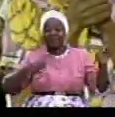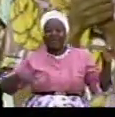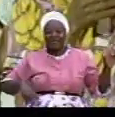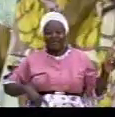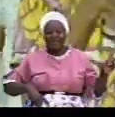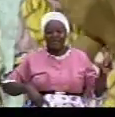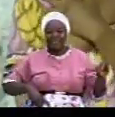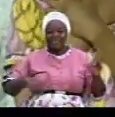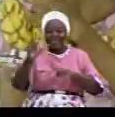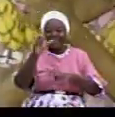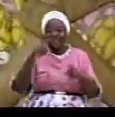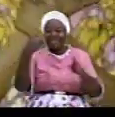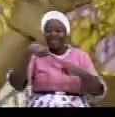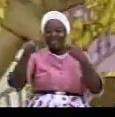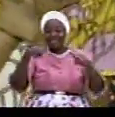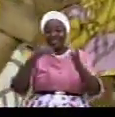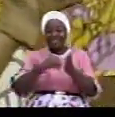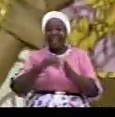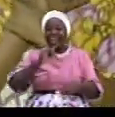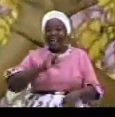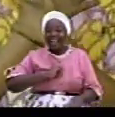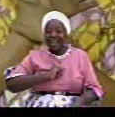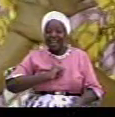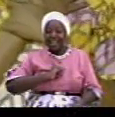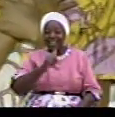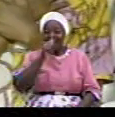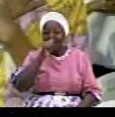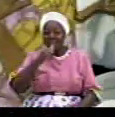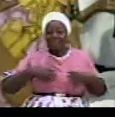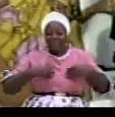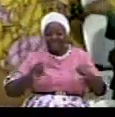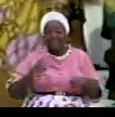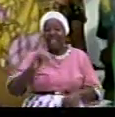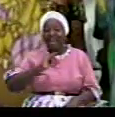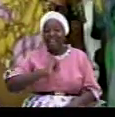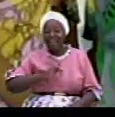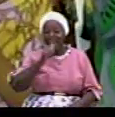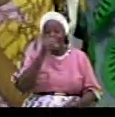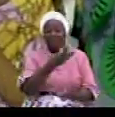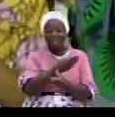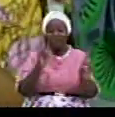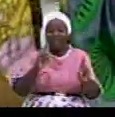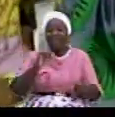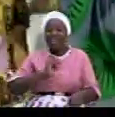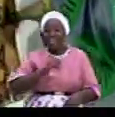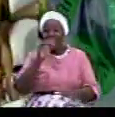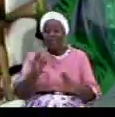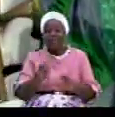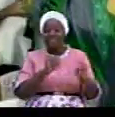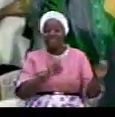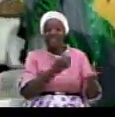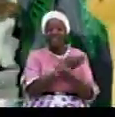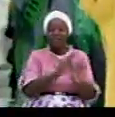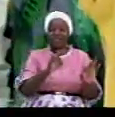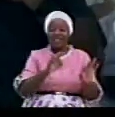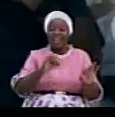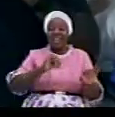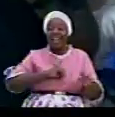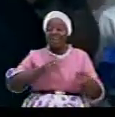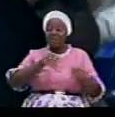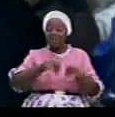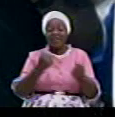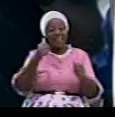healed. I'm delivered. I'm set free. I break every